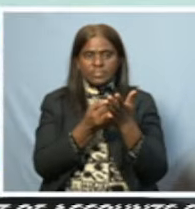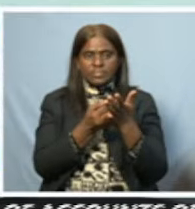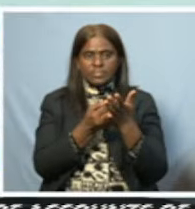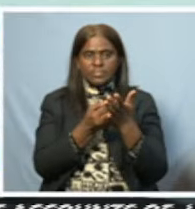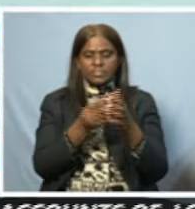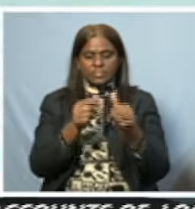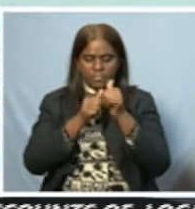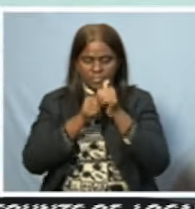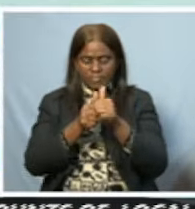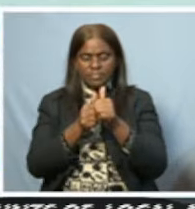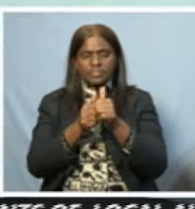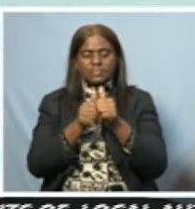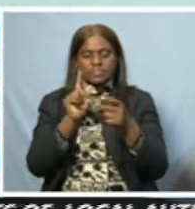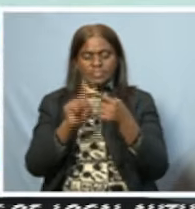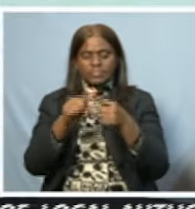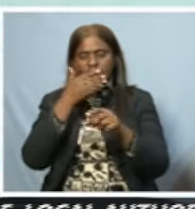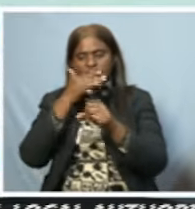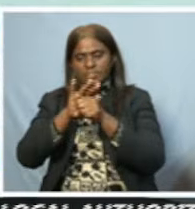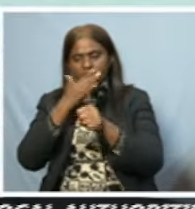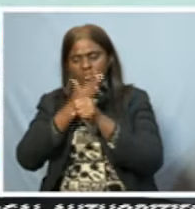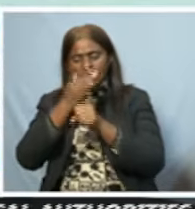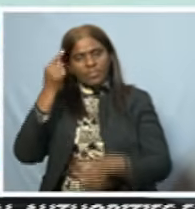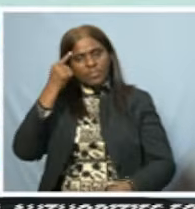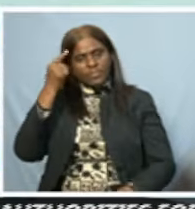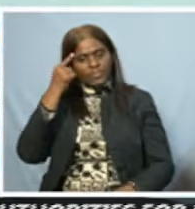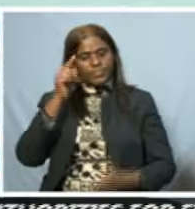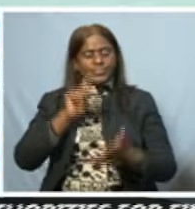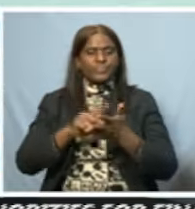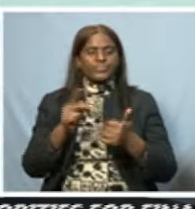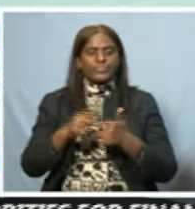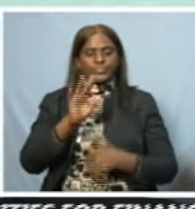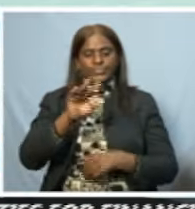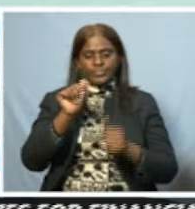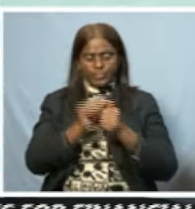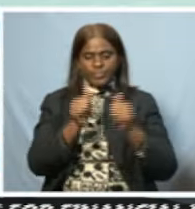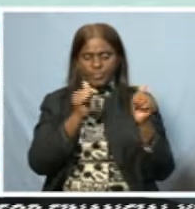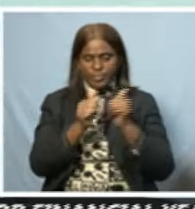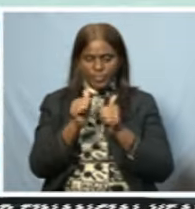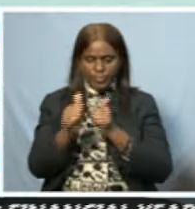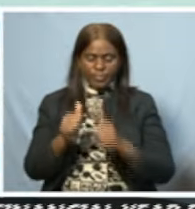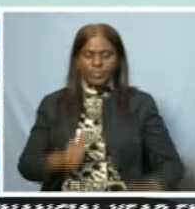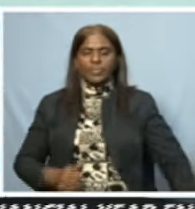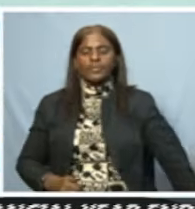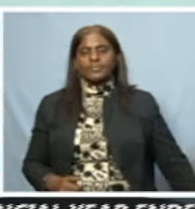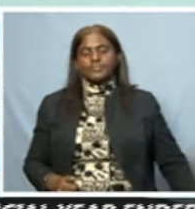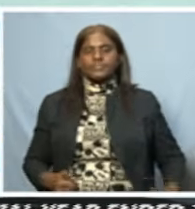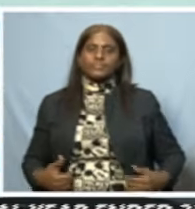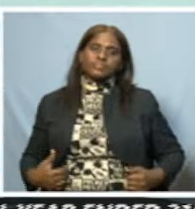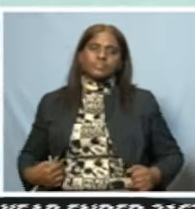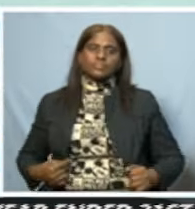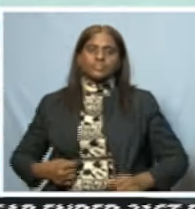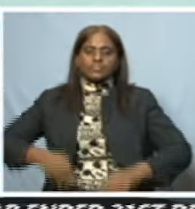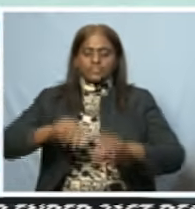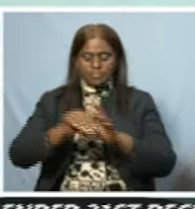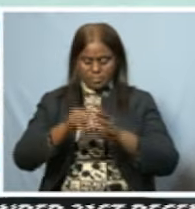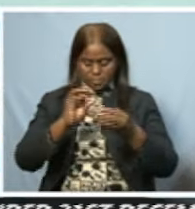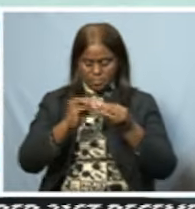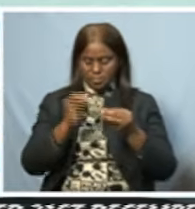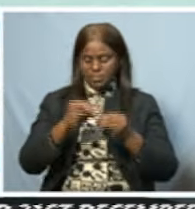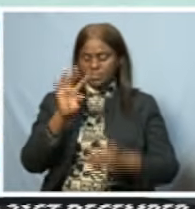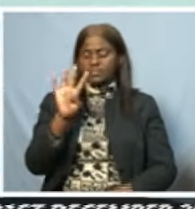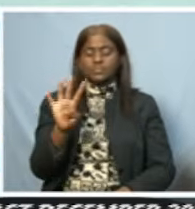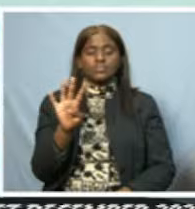according to committed government programs and activities. On Appendix